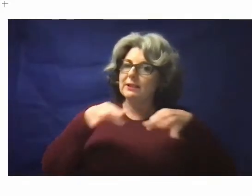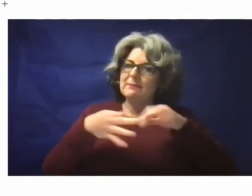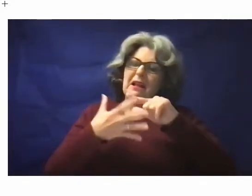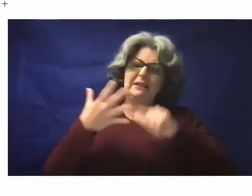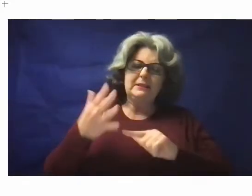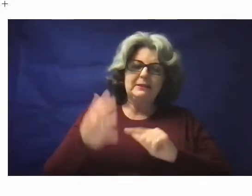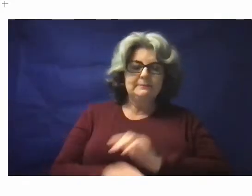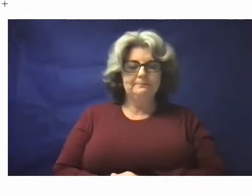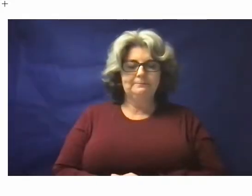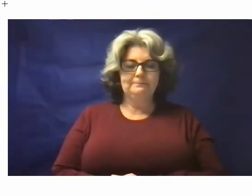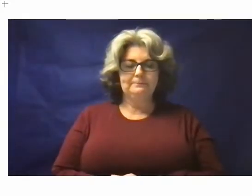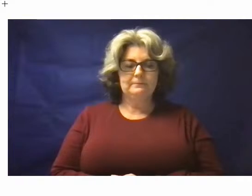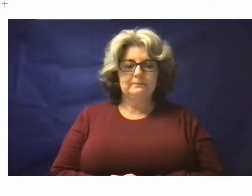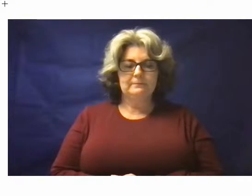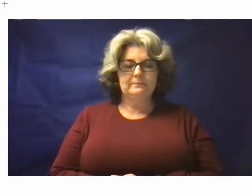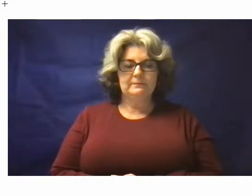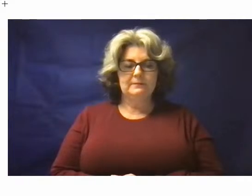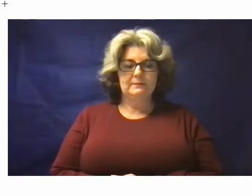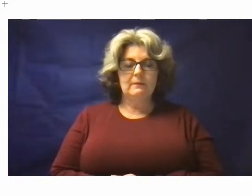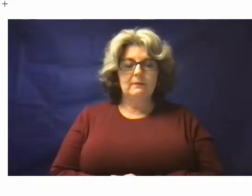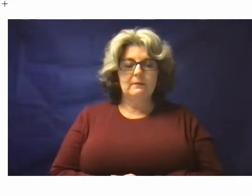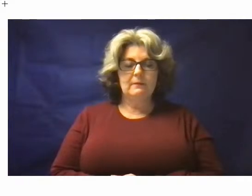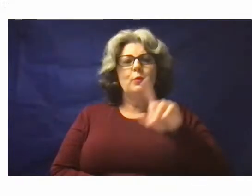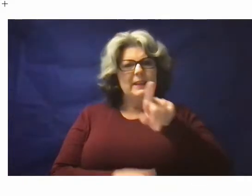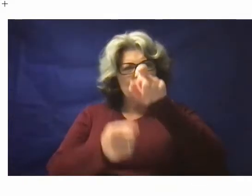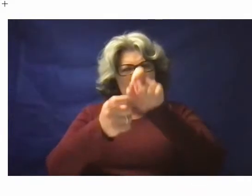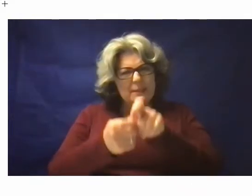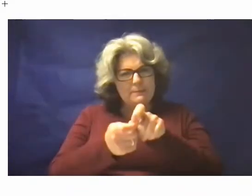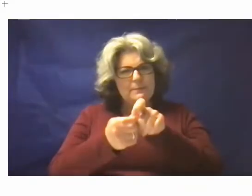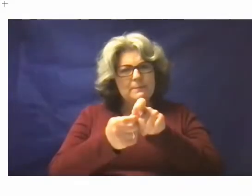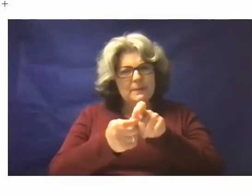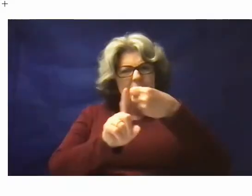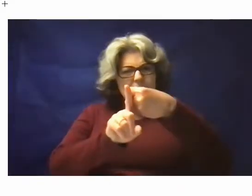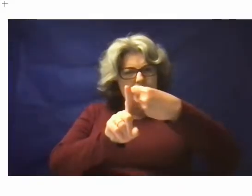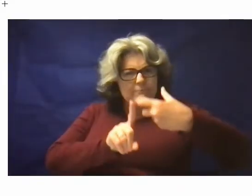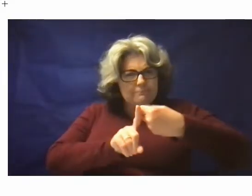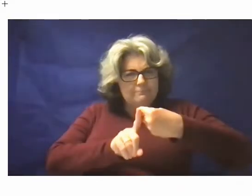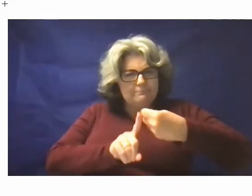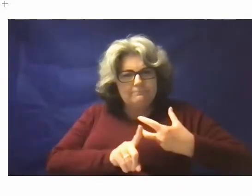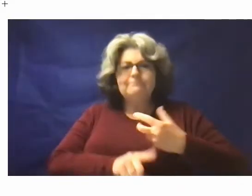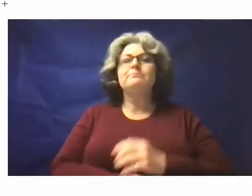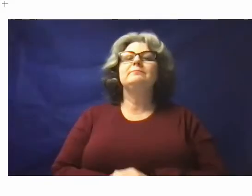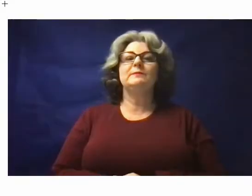So we need to see those kind of details in those responses.